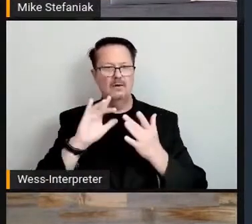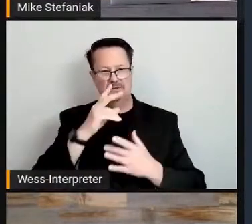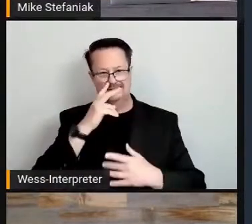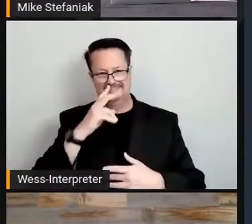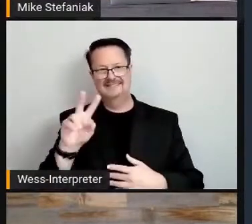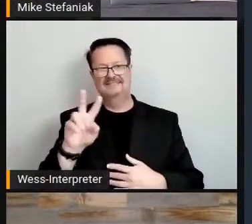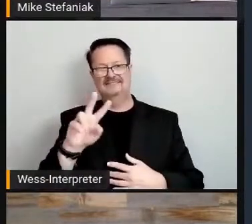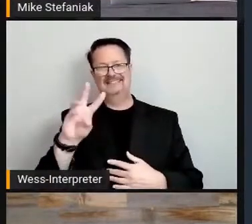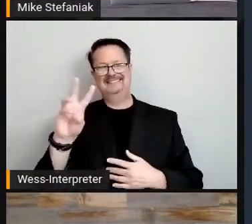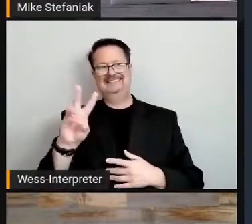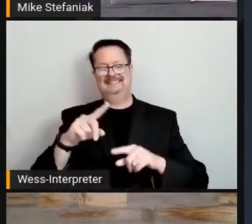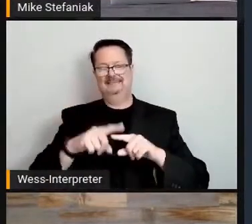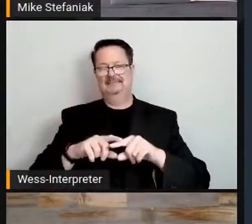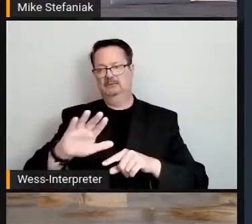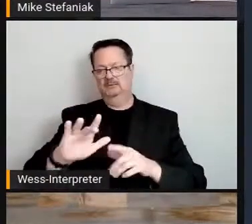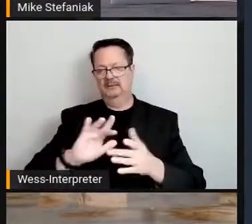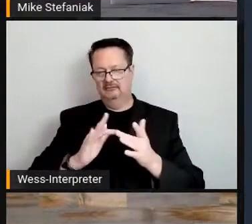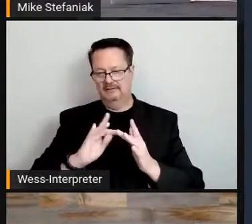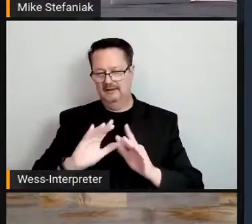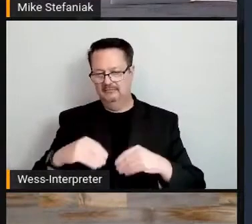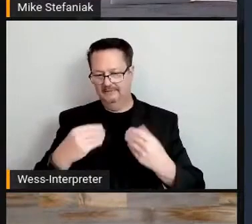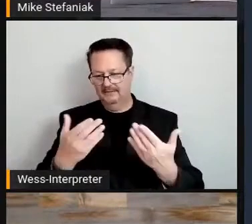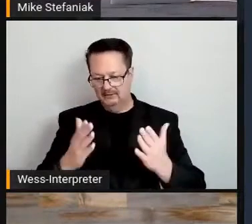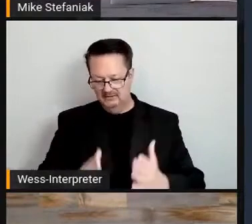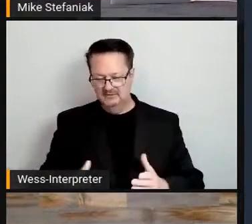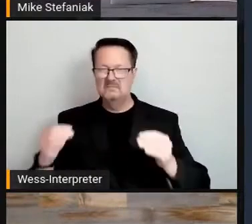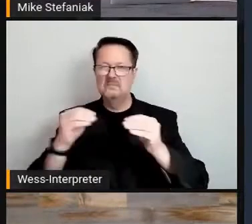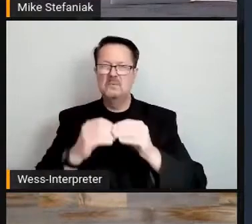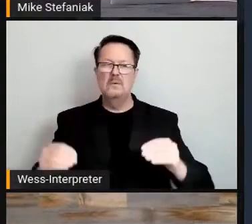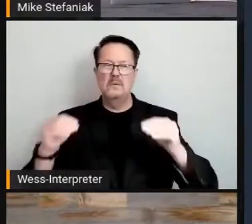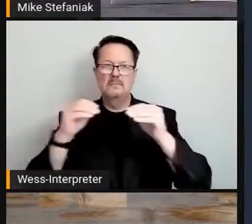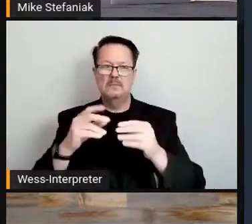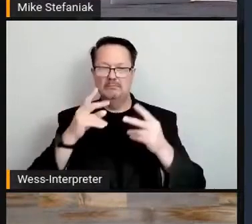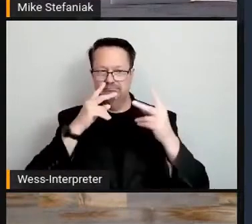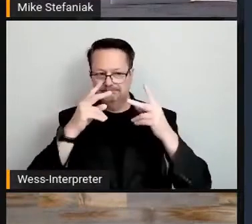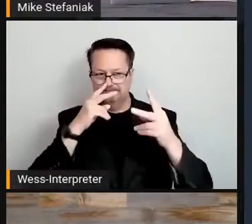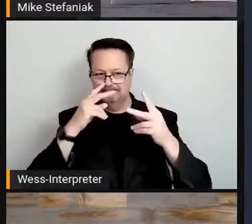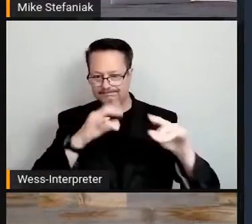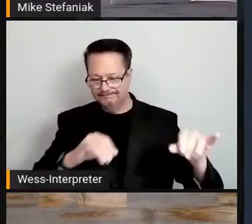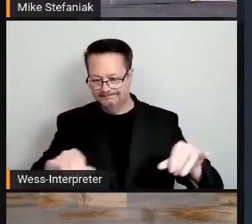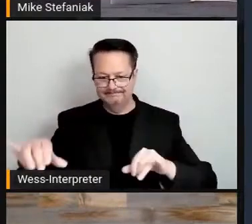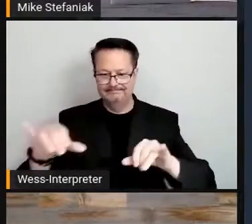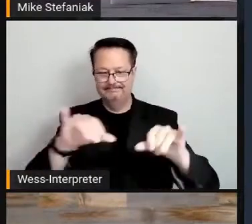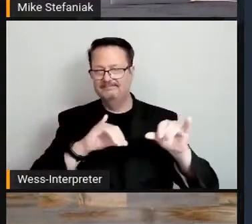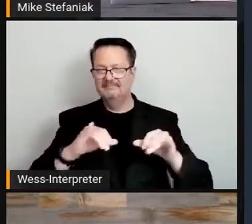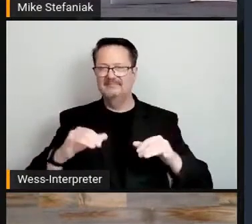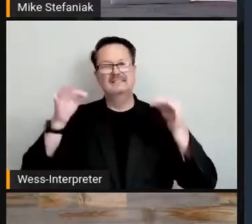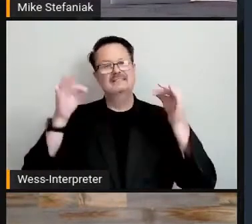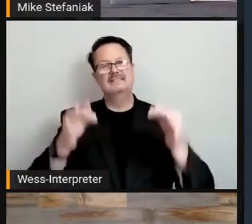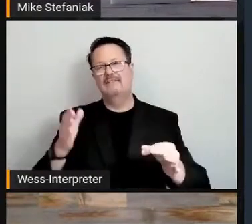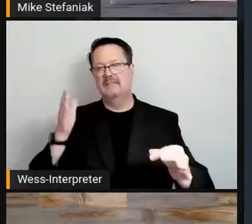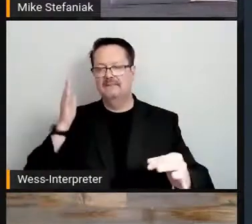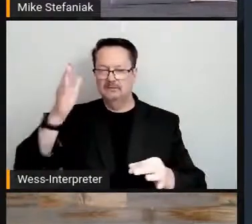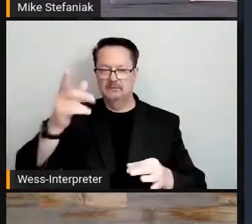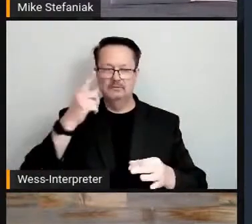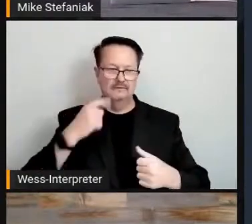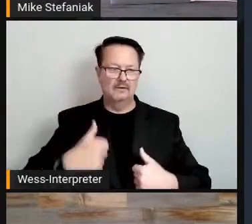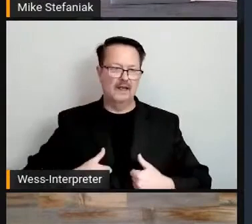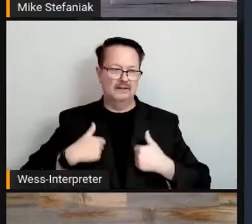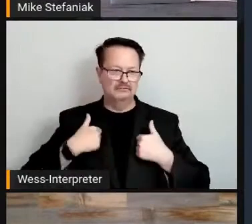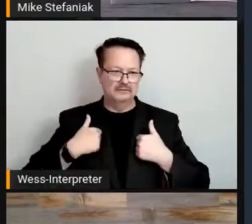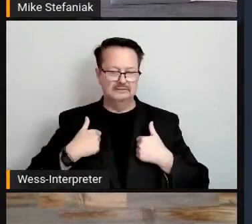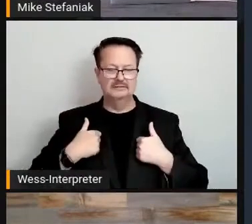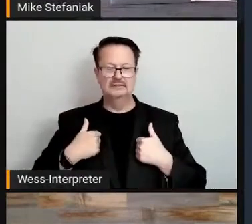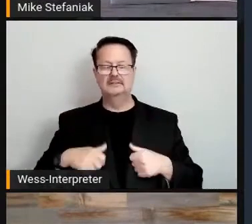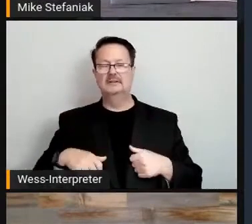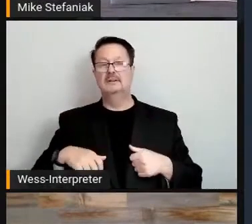internet provider. So it's becoming more and more common, and it's definitely the future of addressing. And additionally, one of the